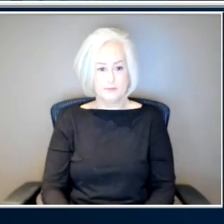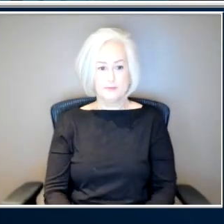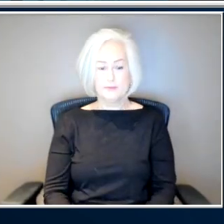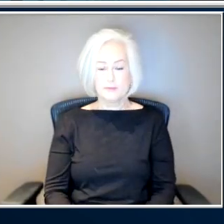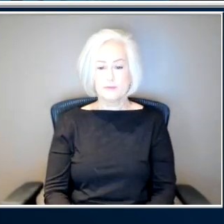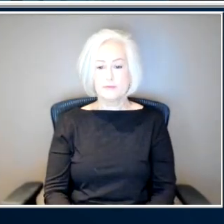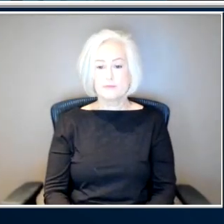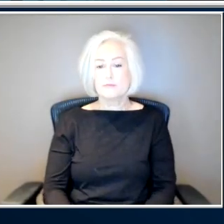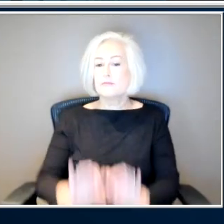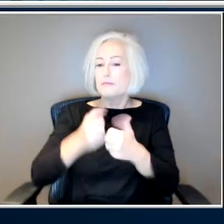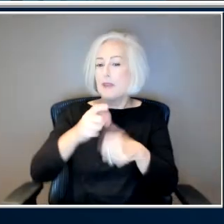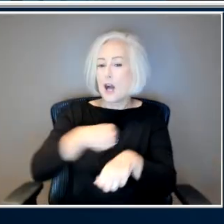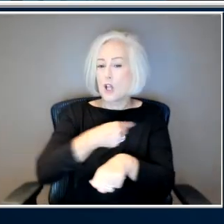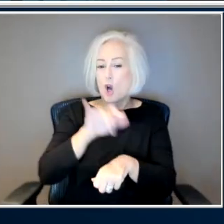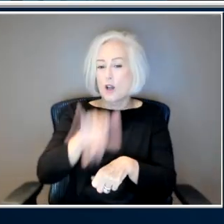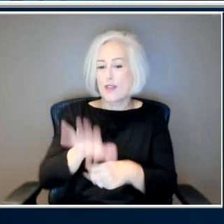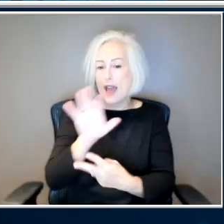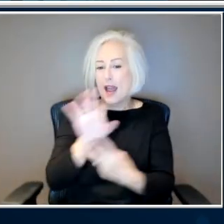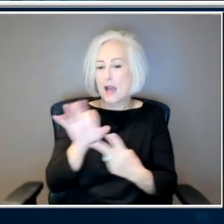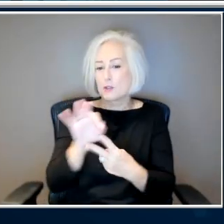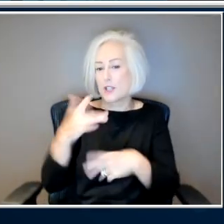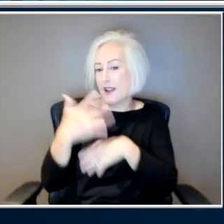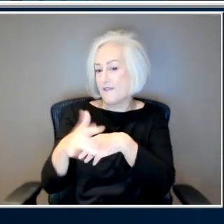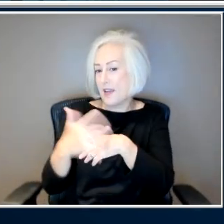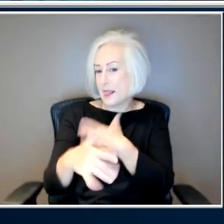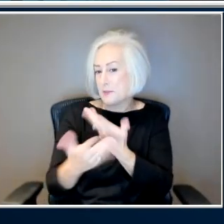this option been available?